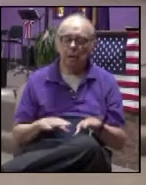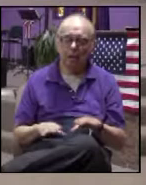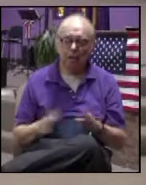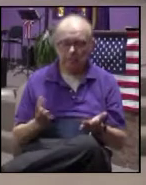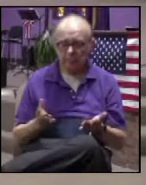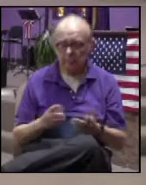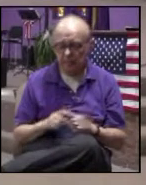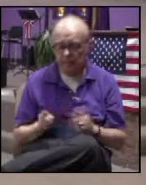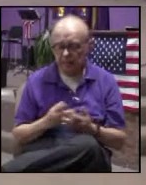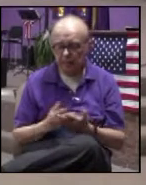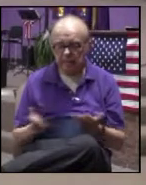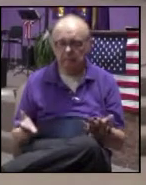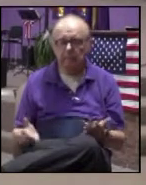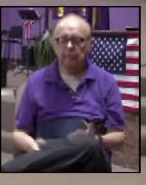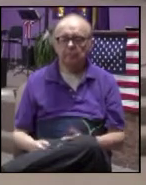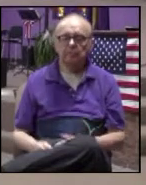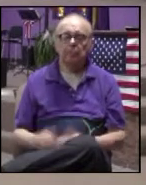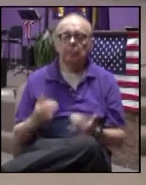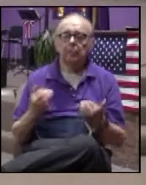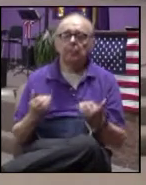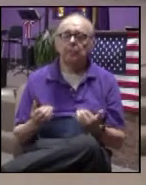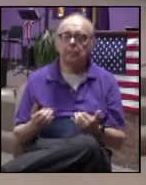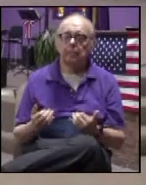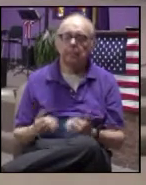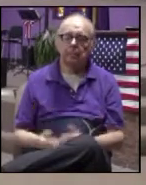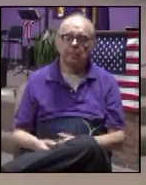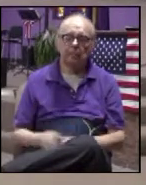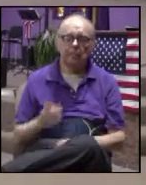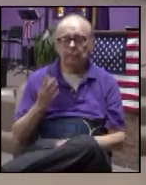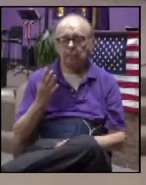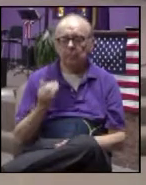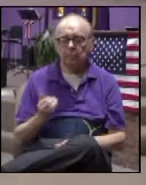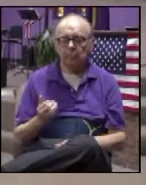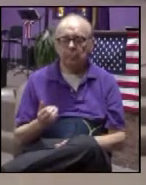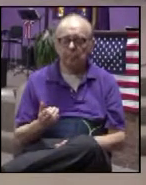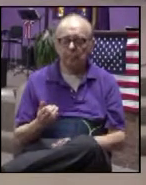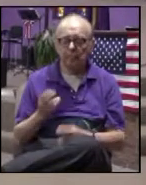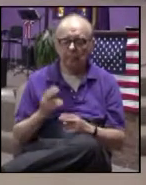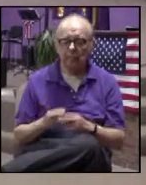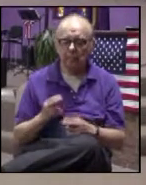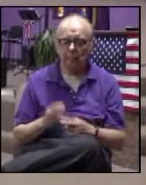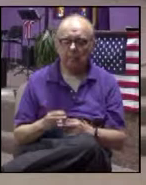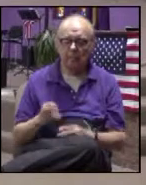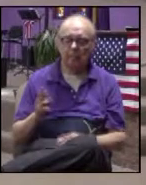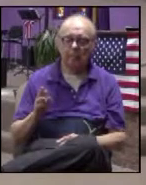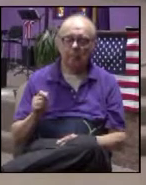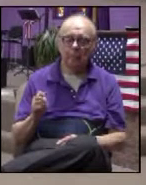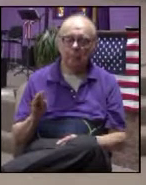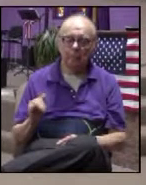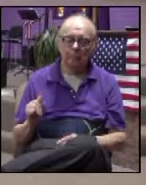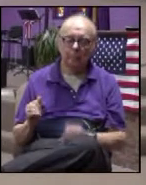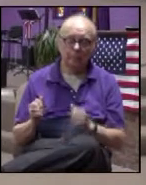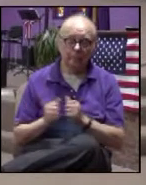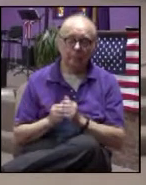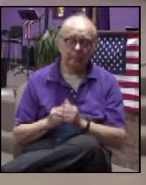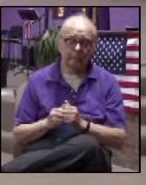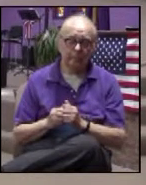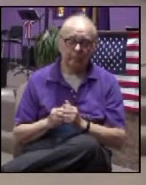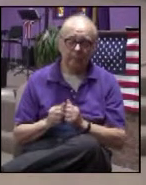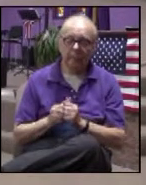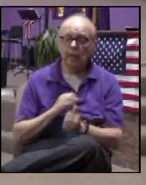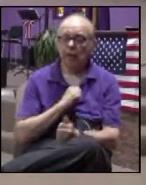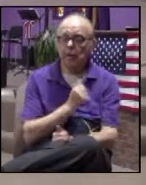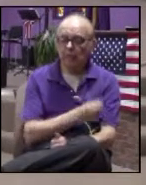things. Now, in order to be called a rabbi with smisha, or